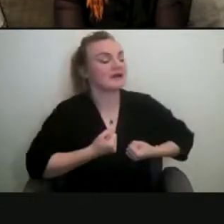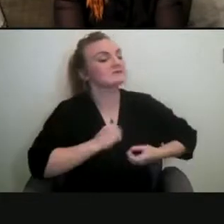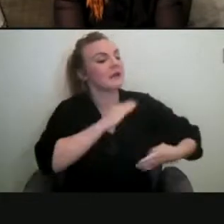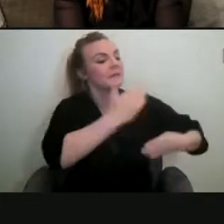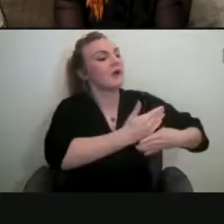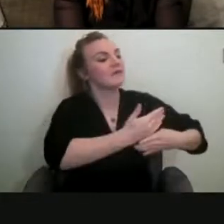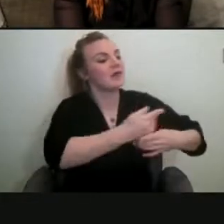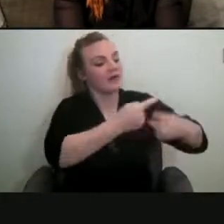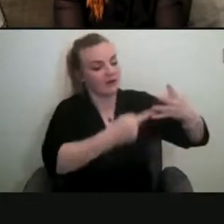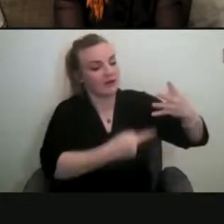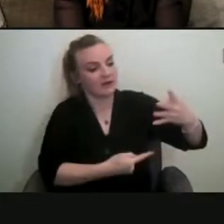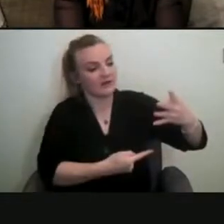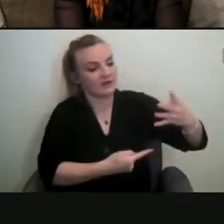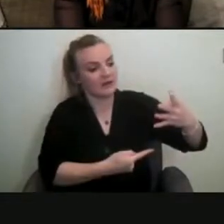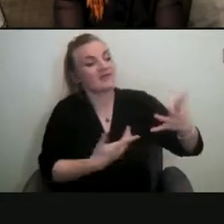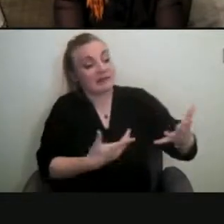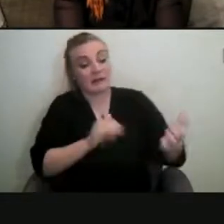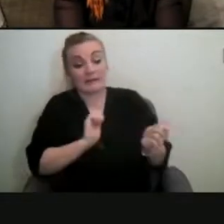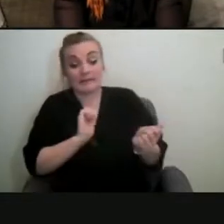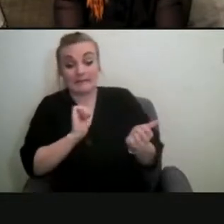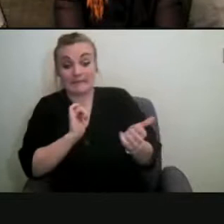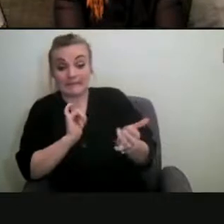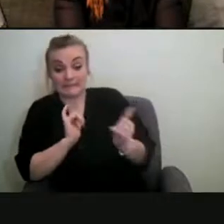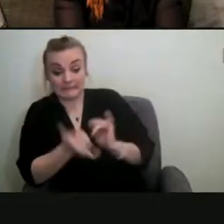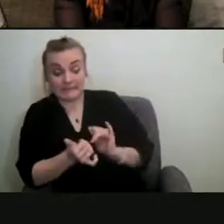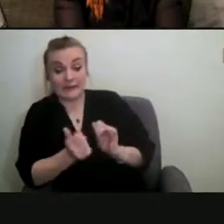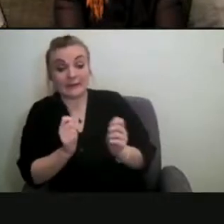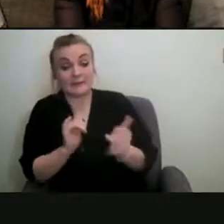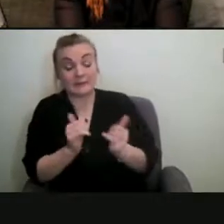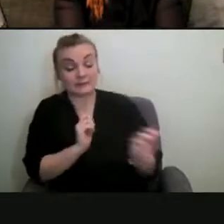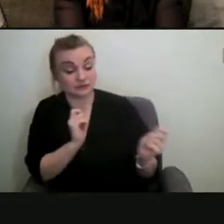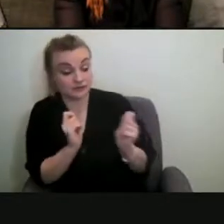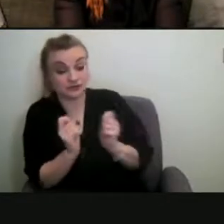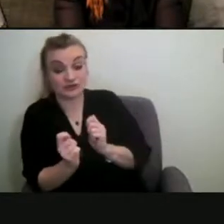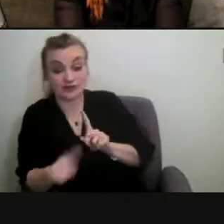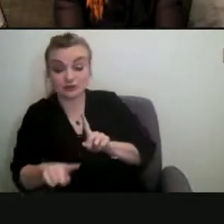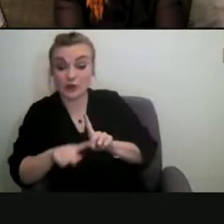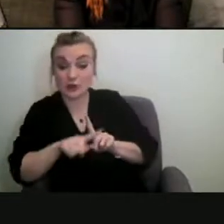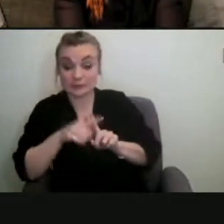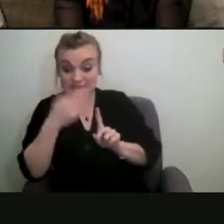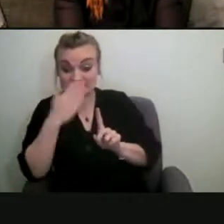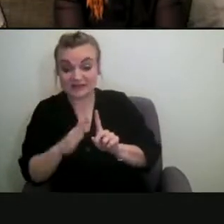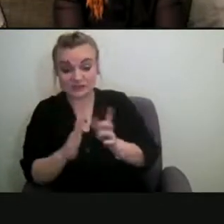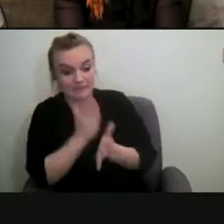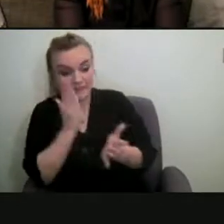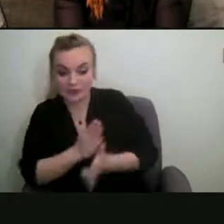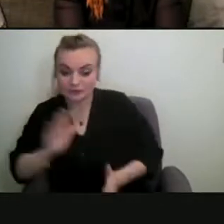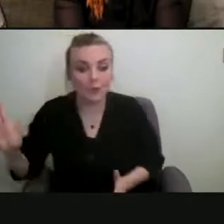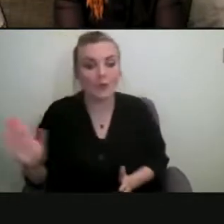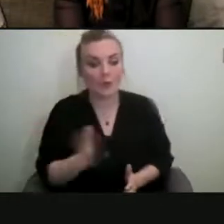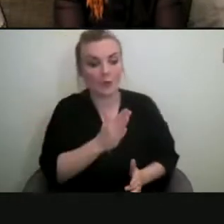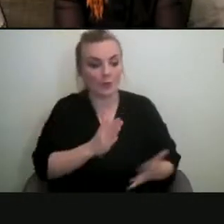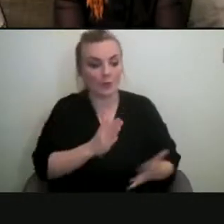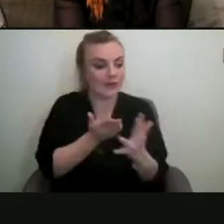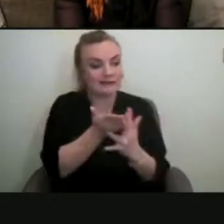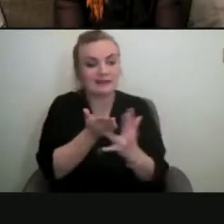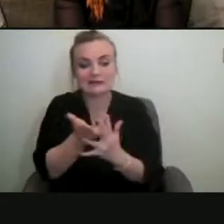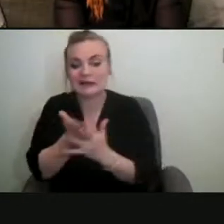definitely make the positive change needed to be able to say, right, well, now we can make sure that everyone has access to